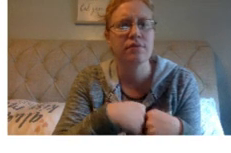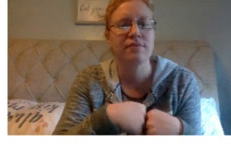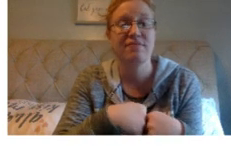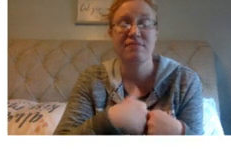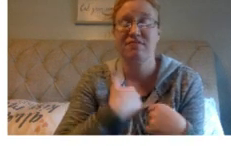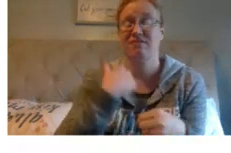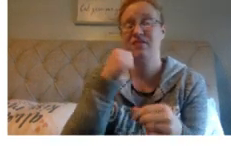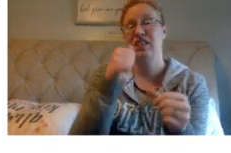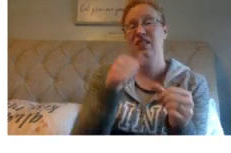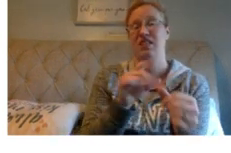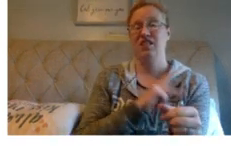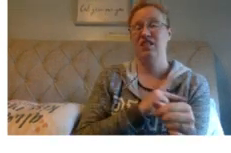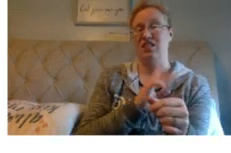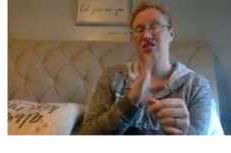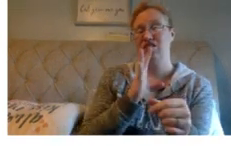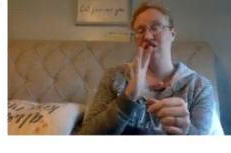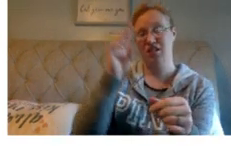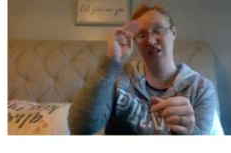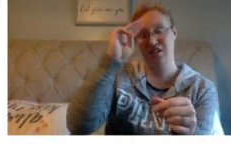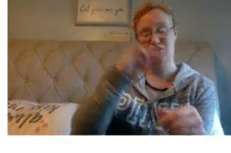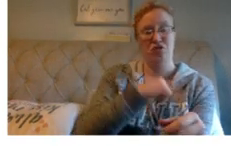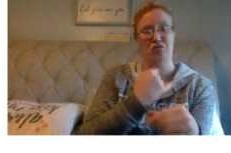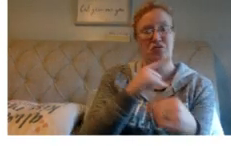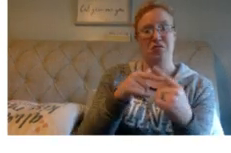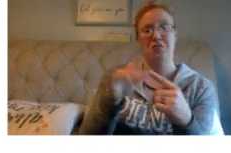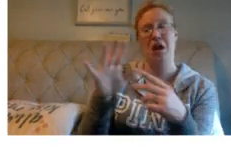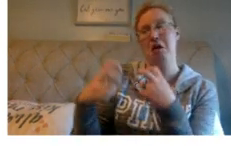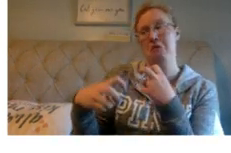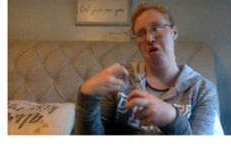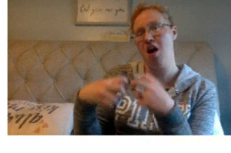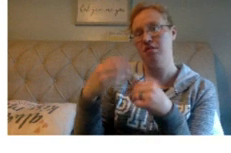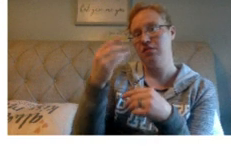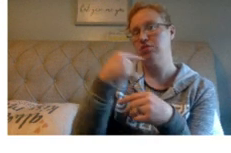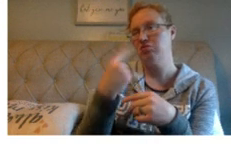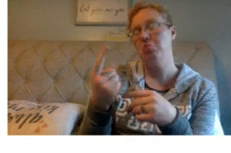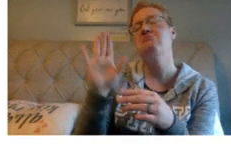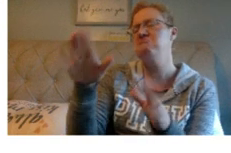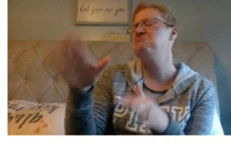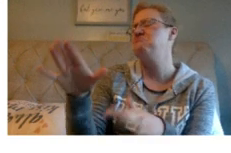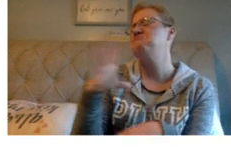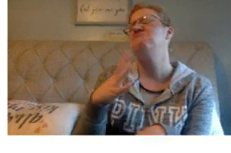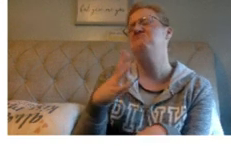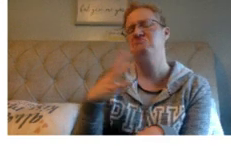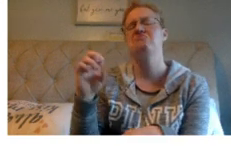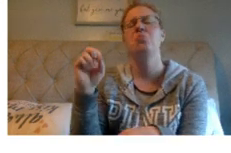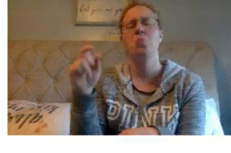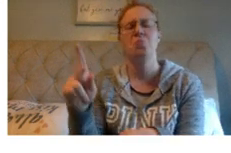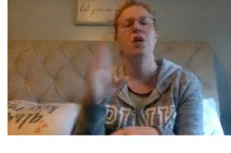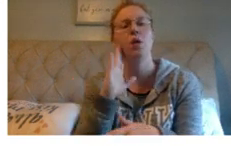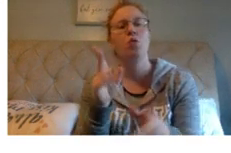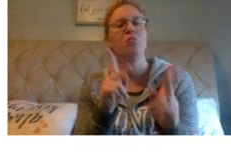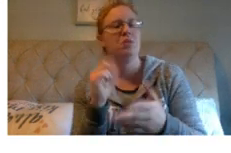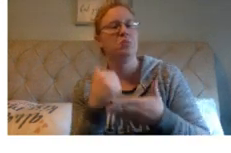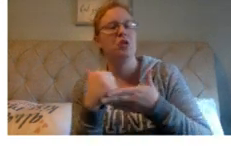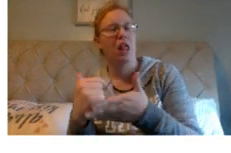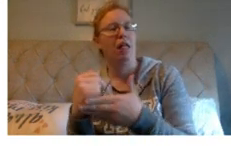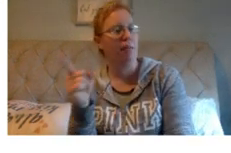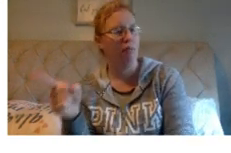What I remember is that Keisha talked to Mr. Jones about her problem, and he told her that it would be okay, and that there would be people to help